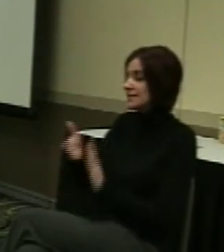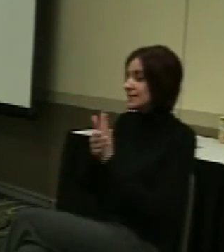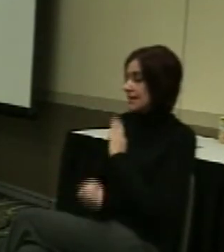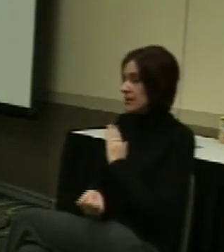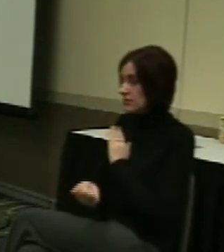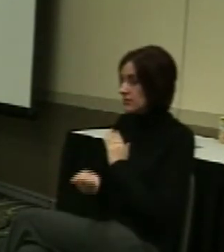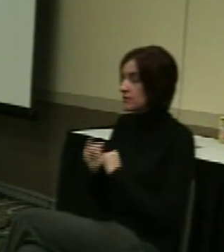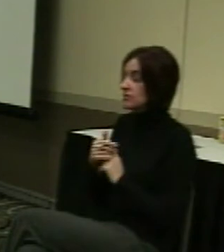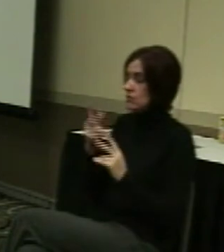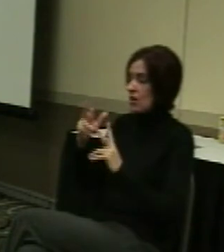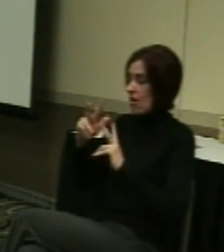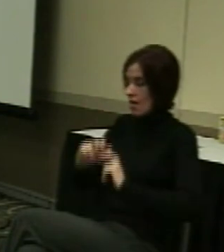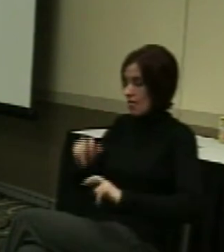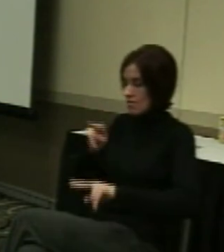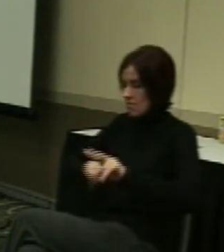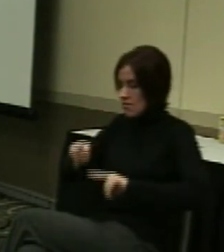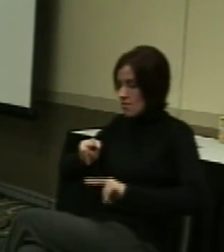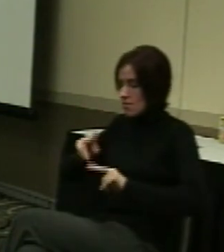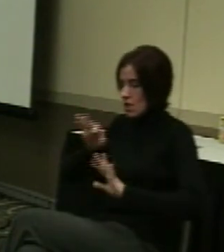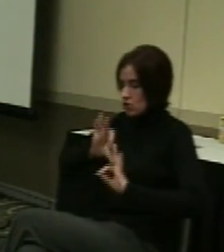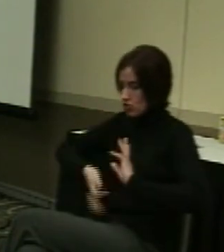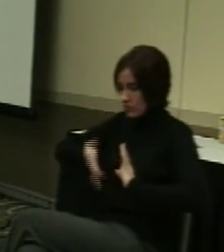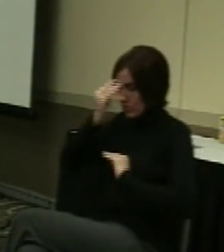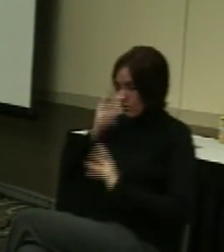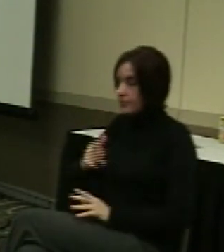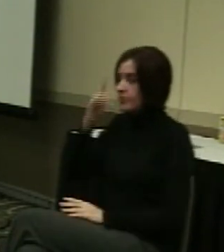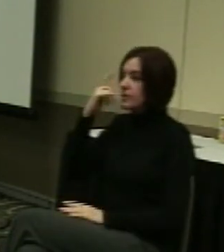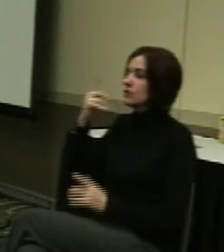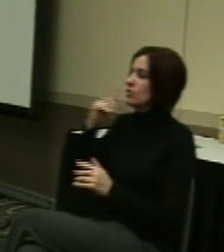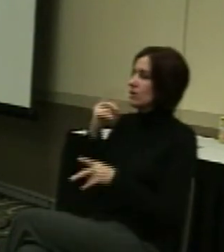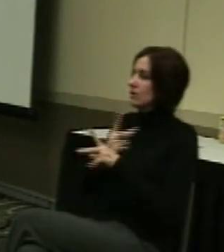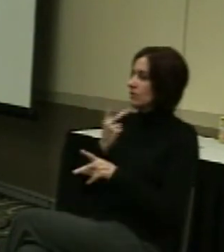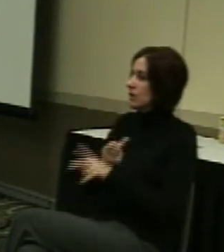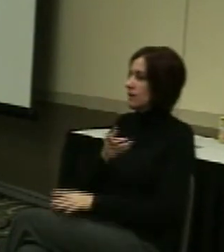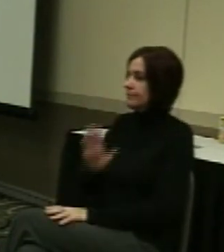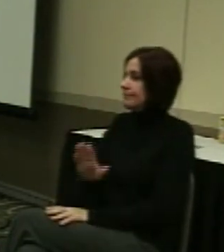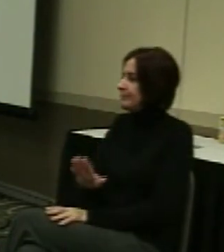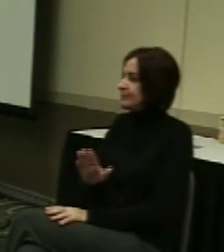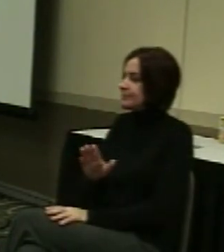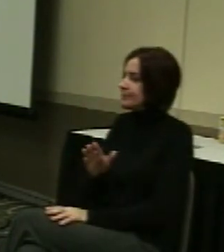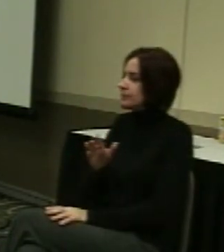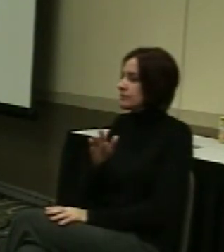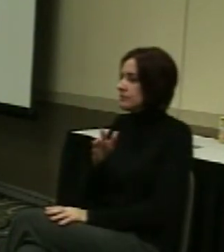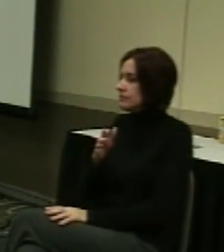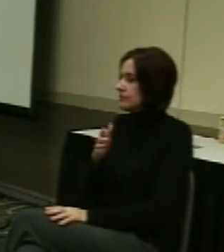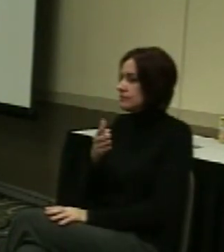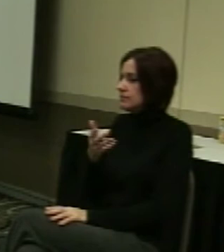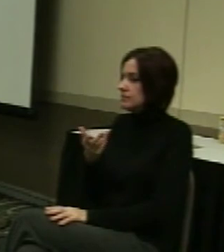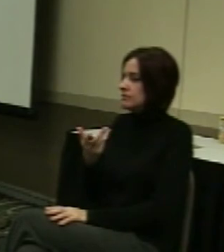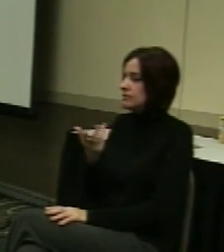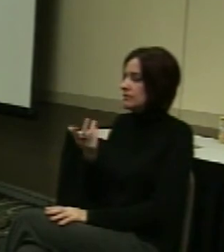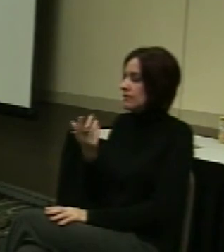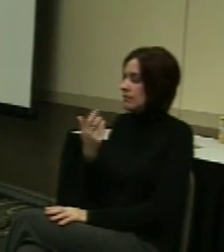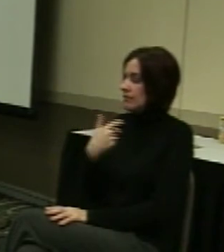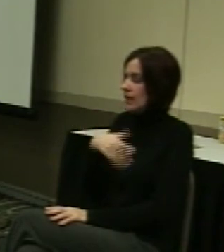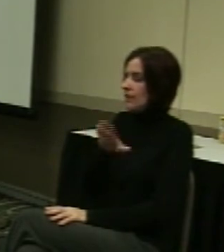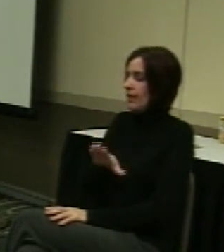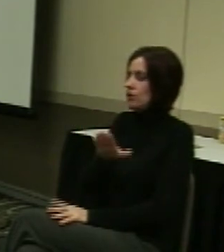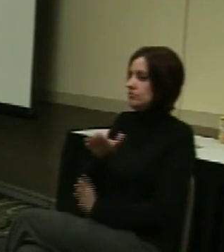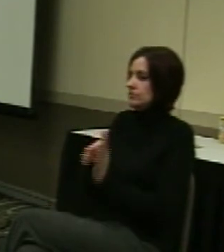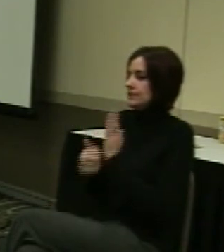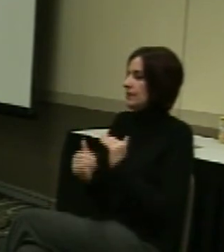going to analyze and interpret data because you want to find out the child's, where they are in varied aspects